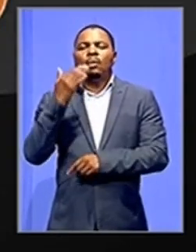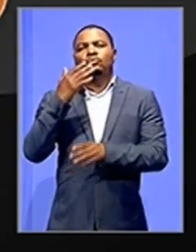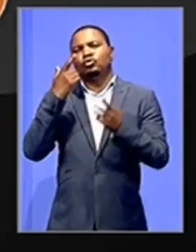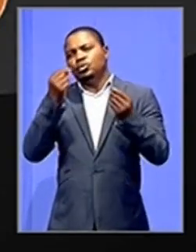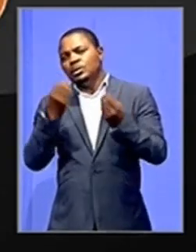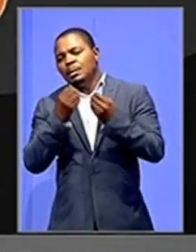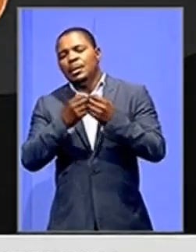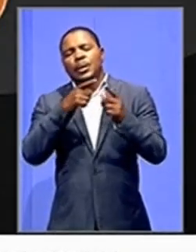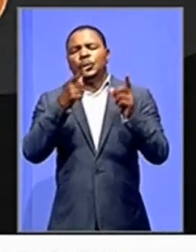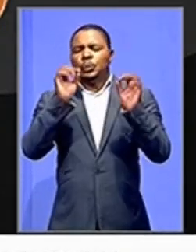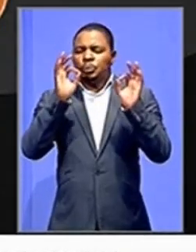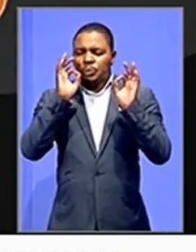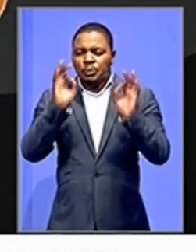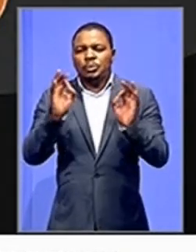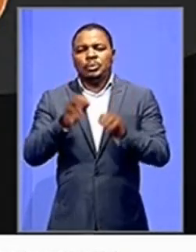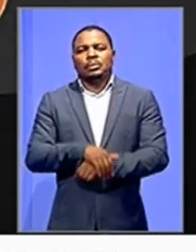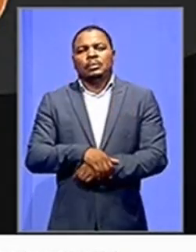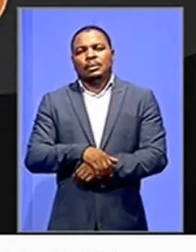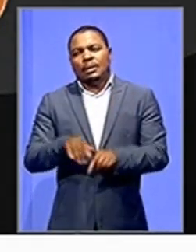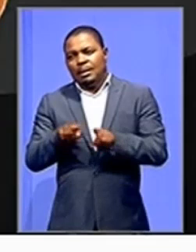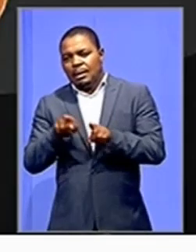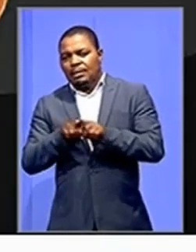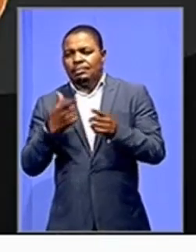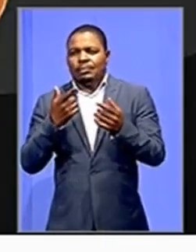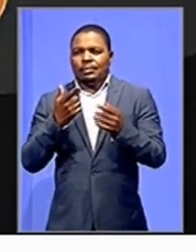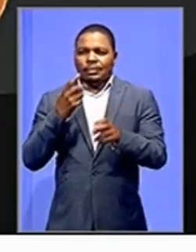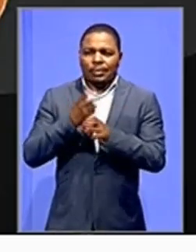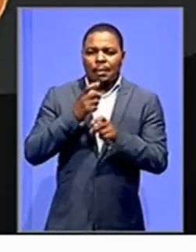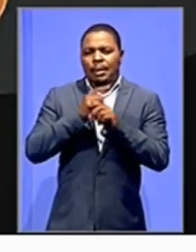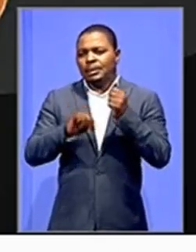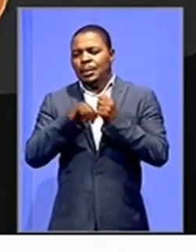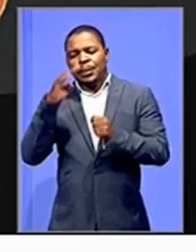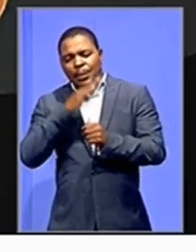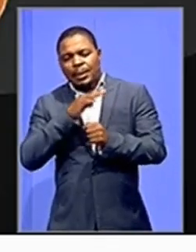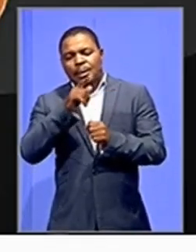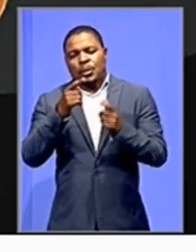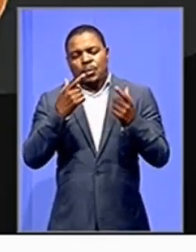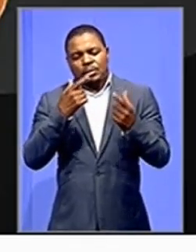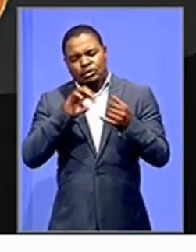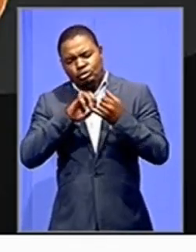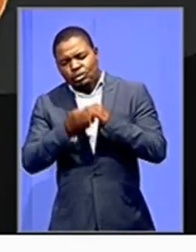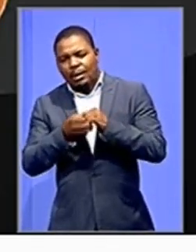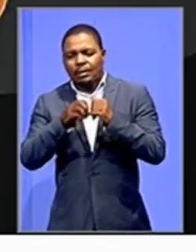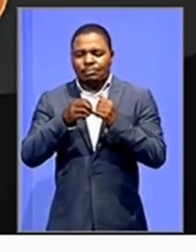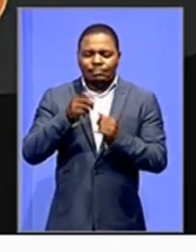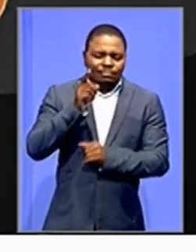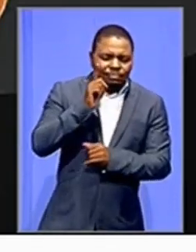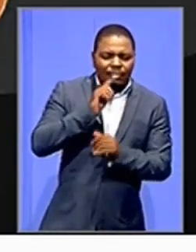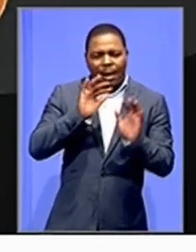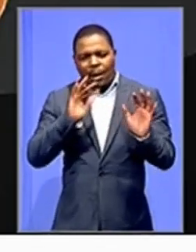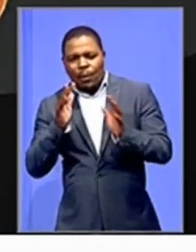hana go tloetsa ntho ba etsa, even if it was to his best ability. Lana he would go and find out on its